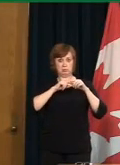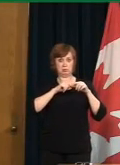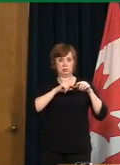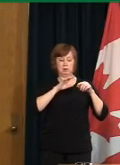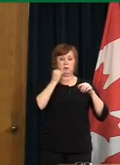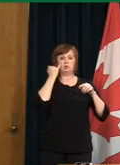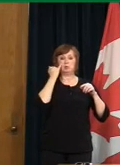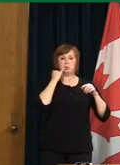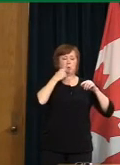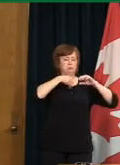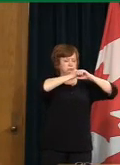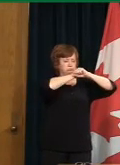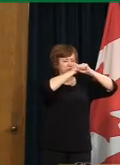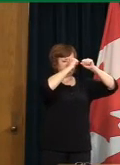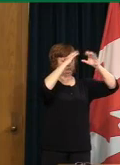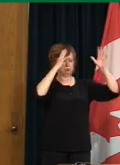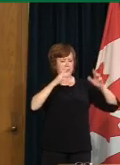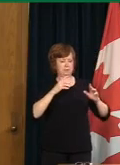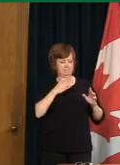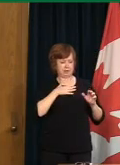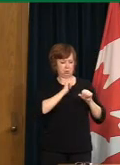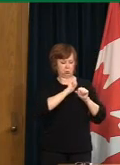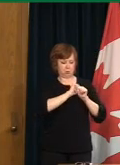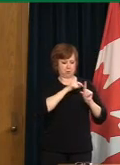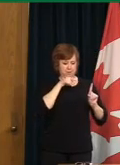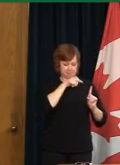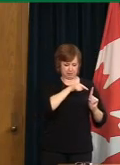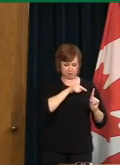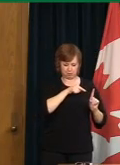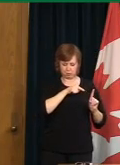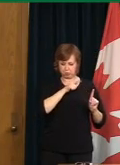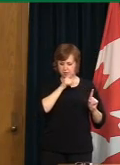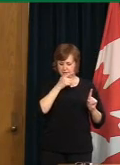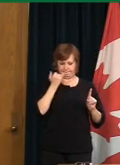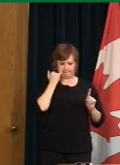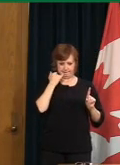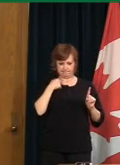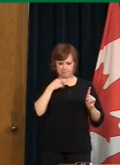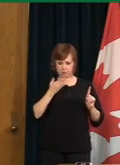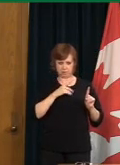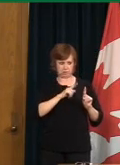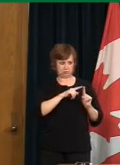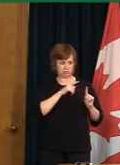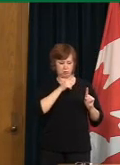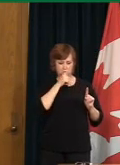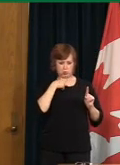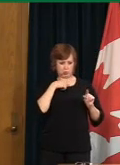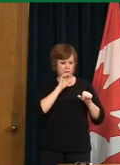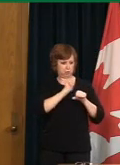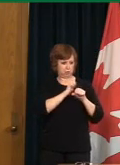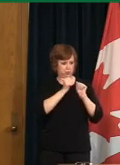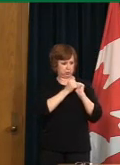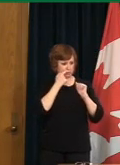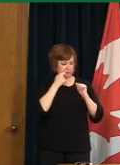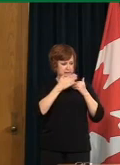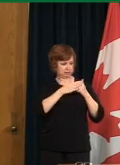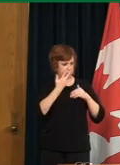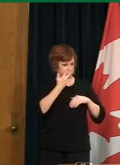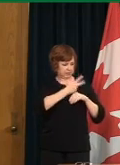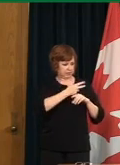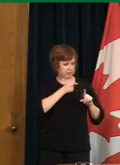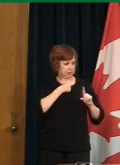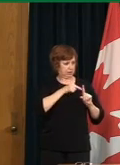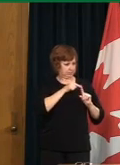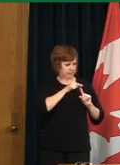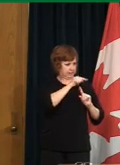that if I was to become a case today, who was my close contact in the last 3 days? And we need to go about our